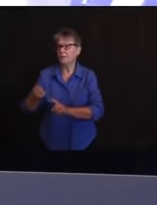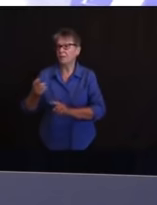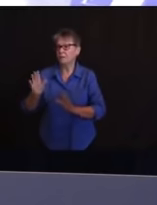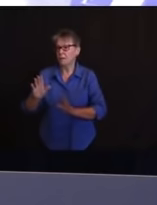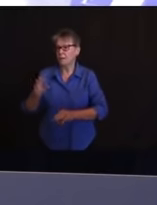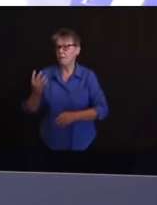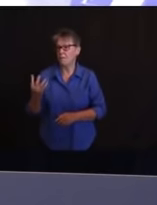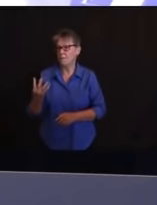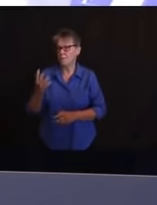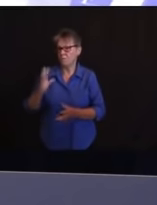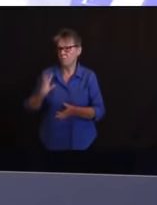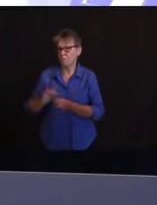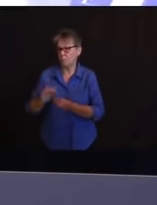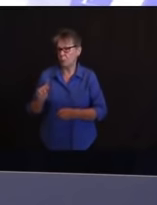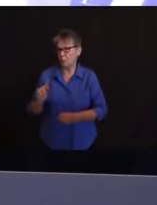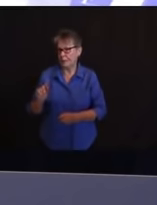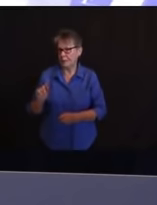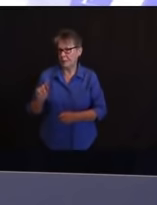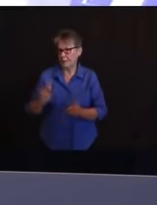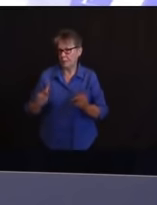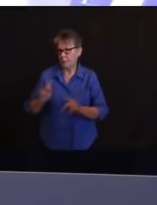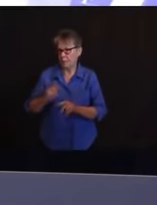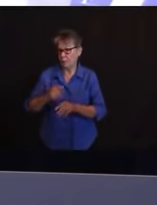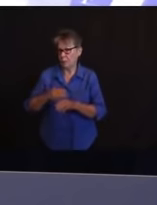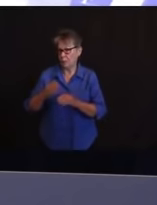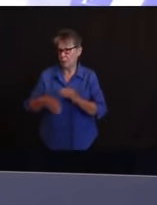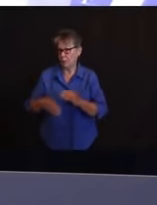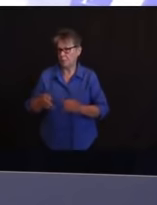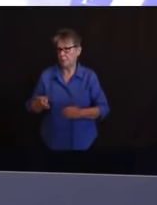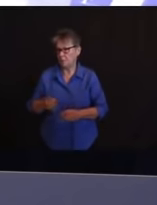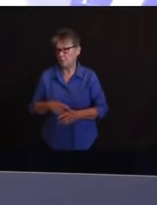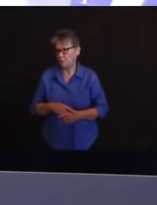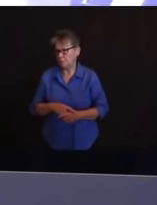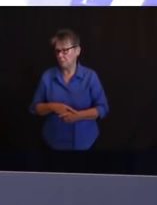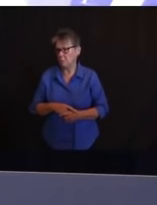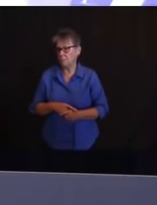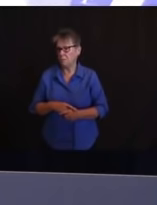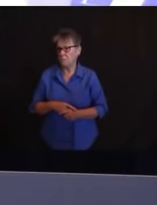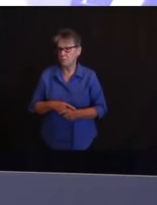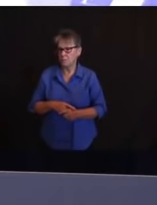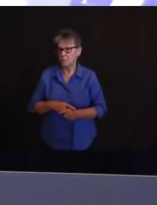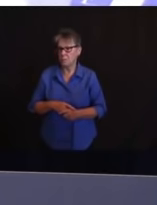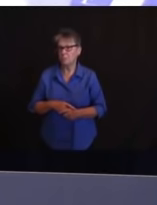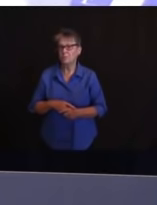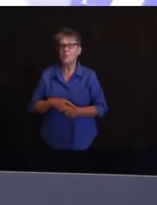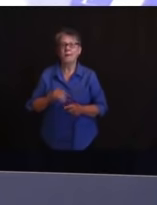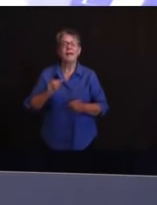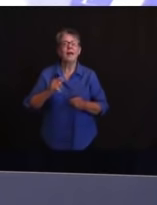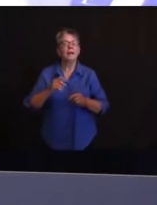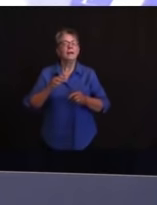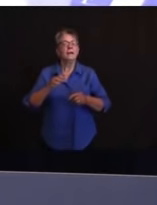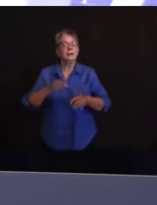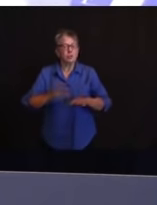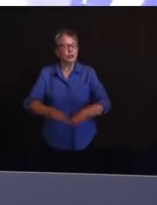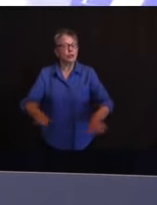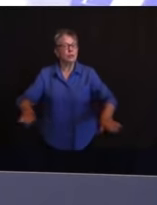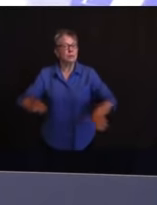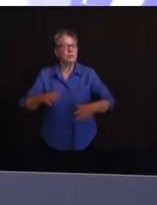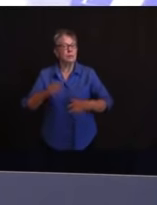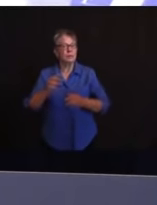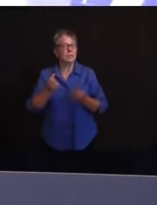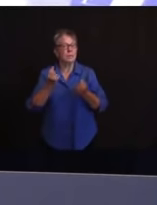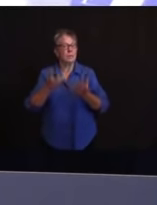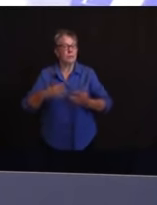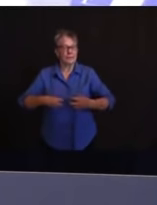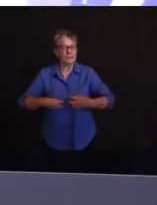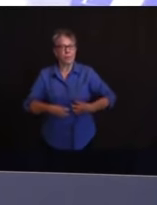reports over the weekend of multisystem inflammatory syndrome in children, for a total of 53 in the state. The